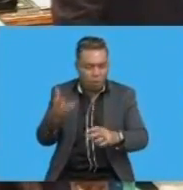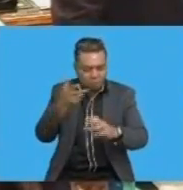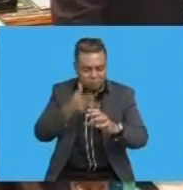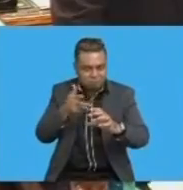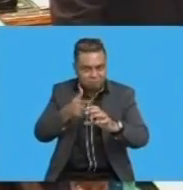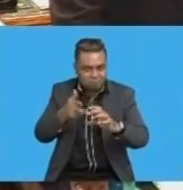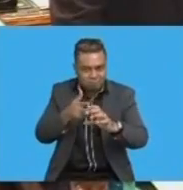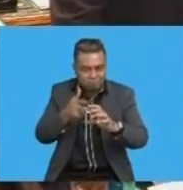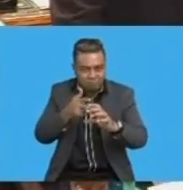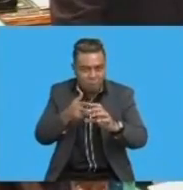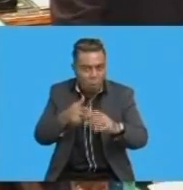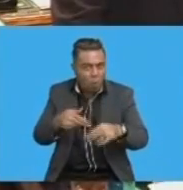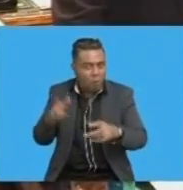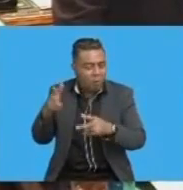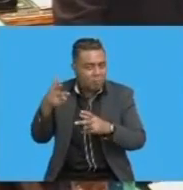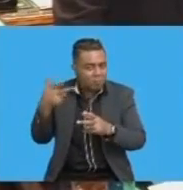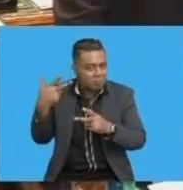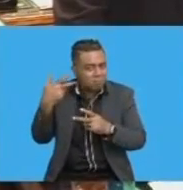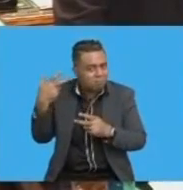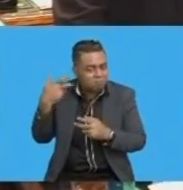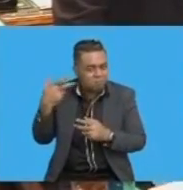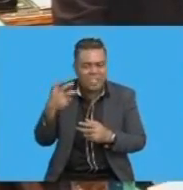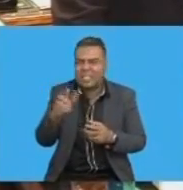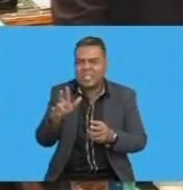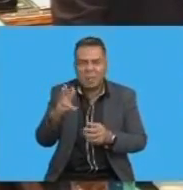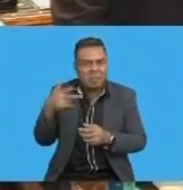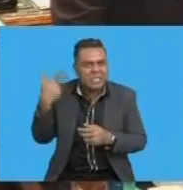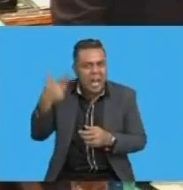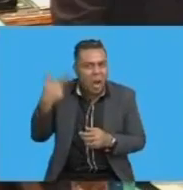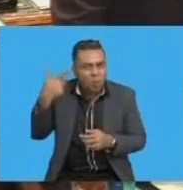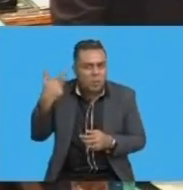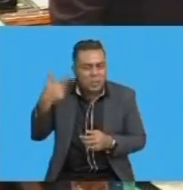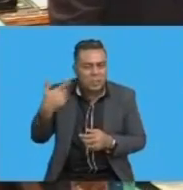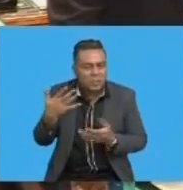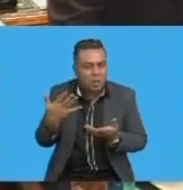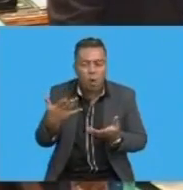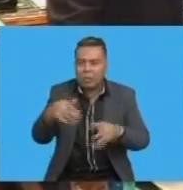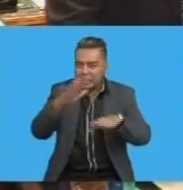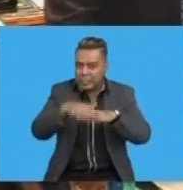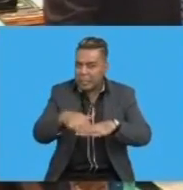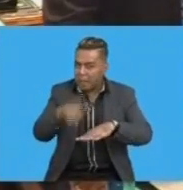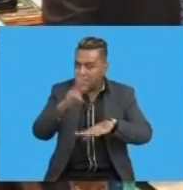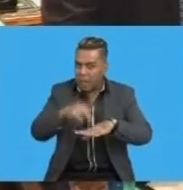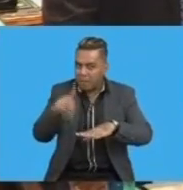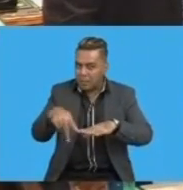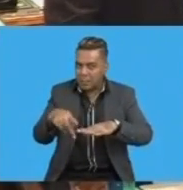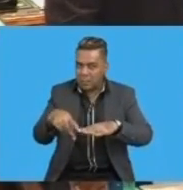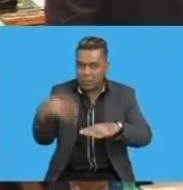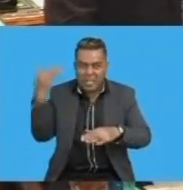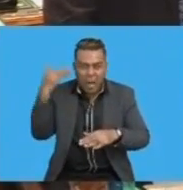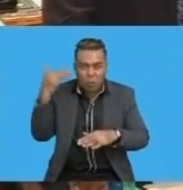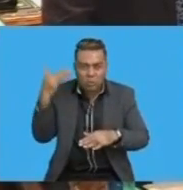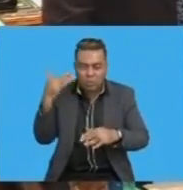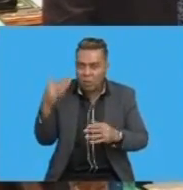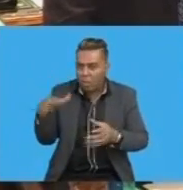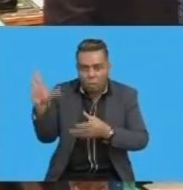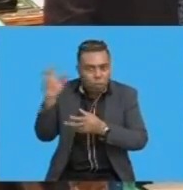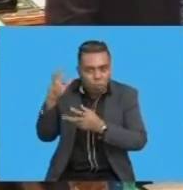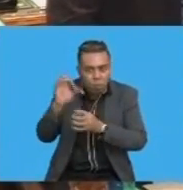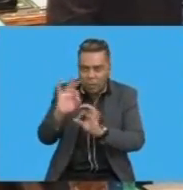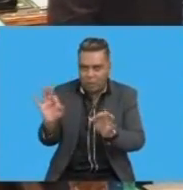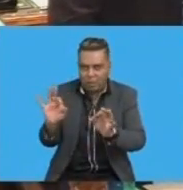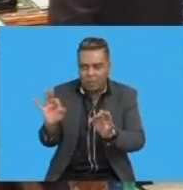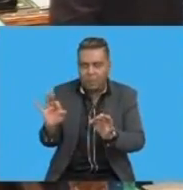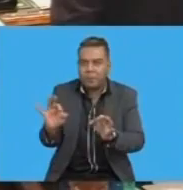audio-visual recordings in Parliament during the sitting of Parliament or any parliamentary committee. And a member